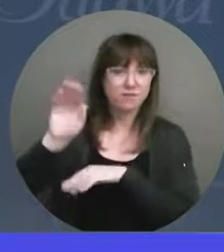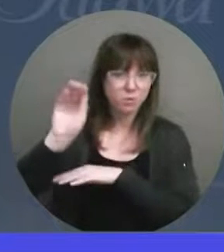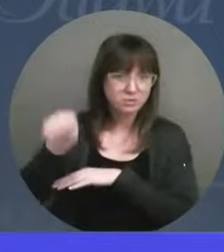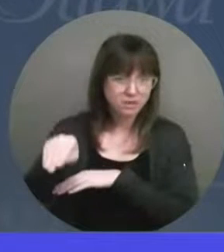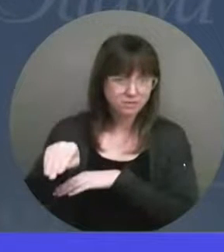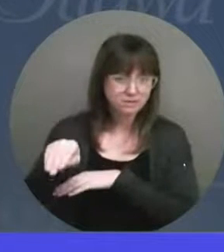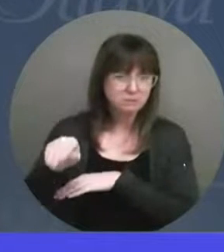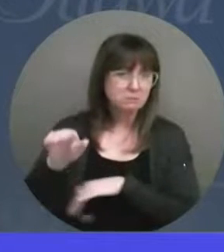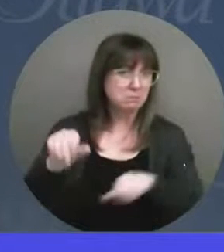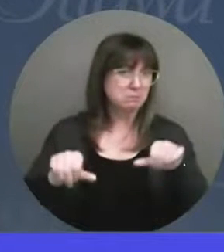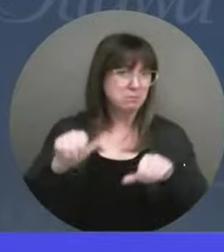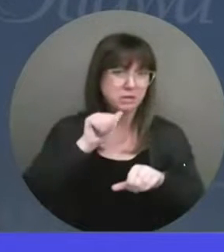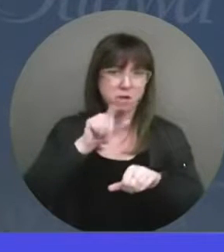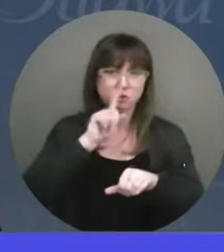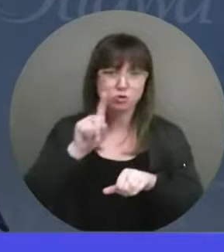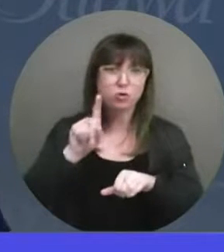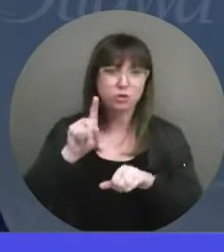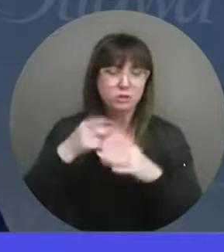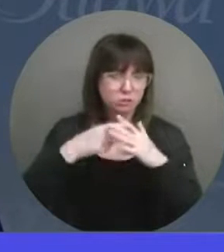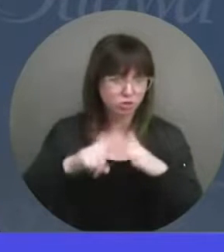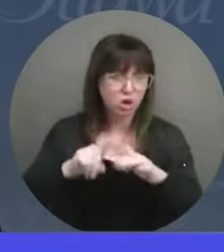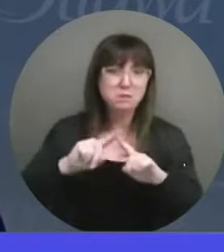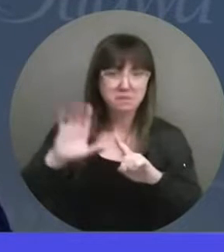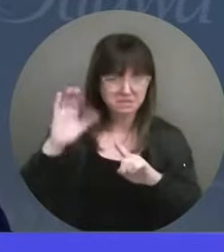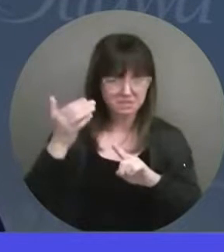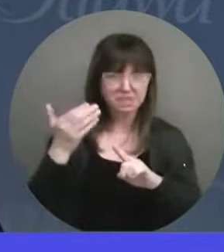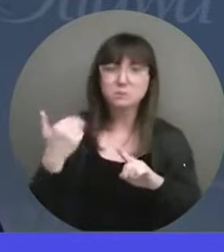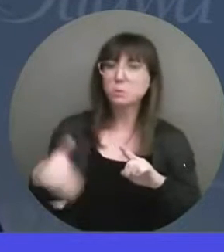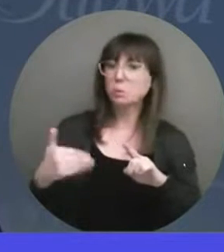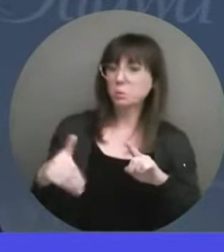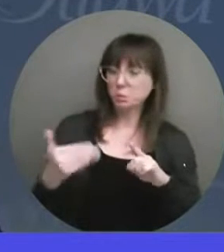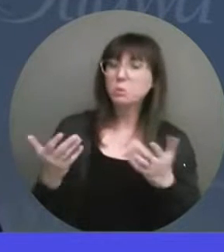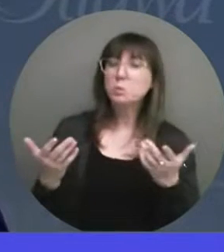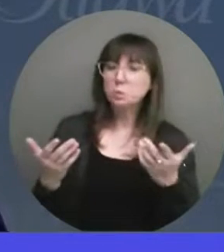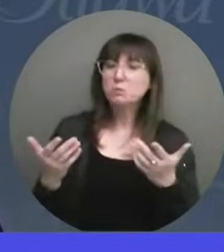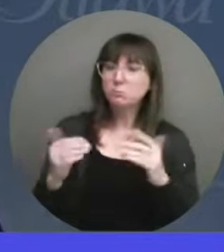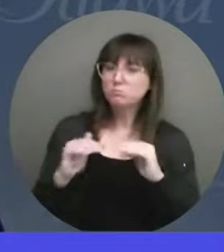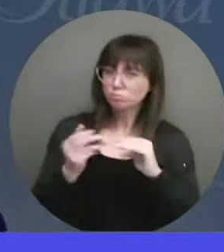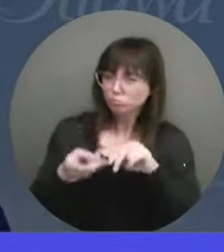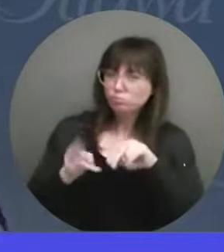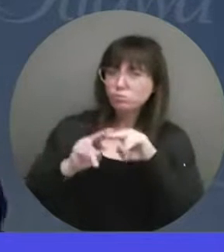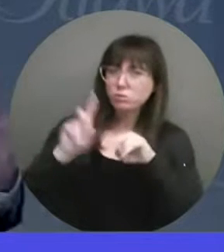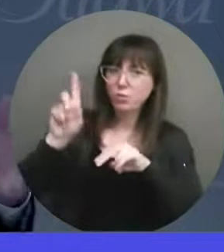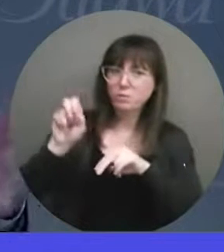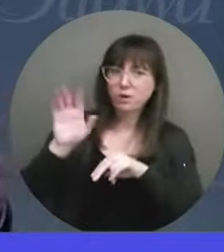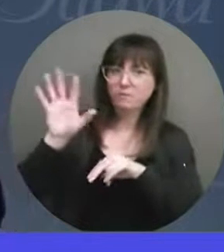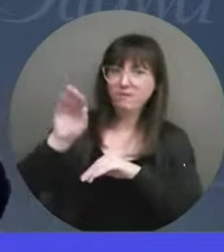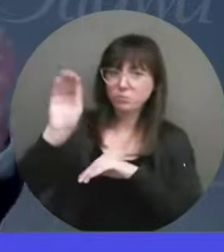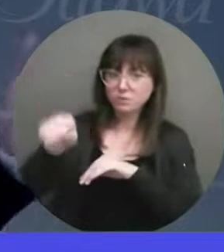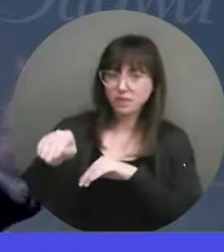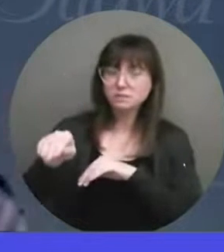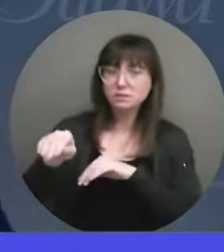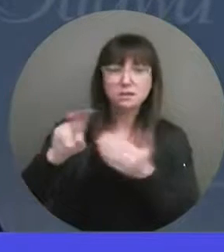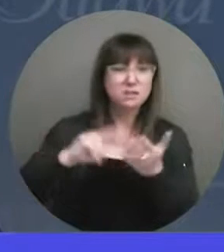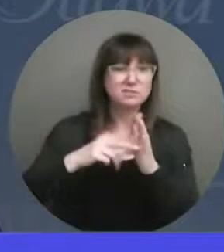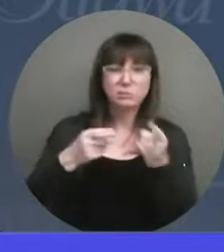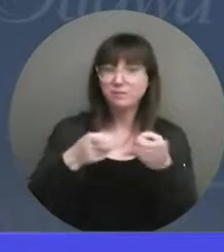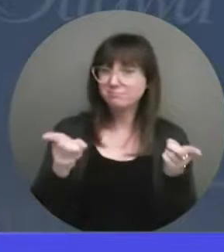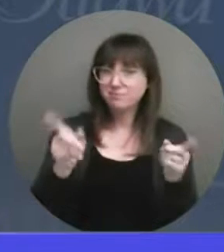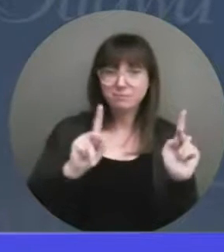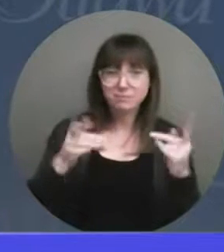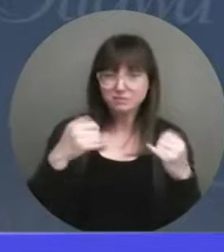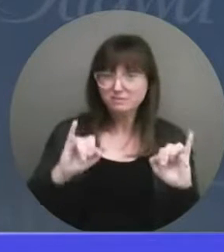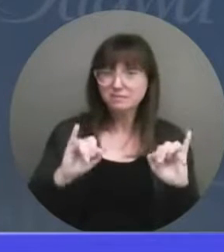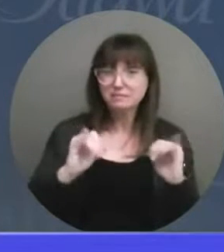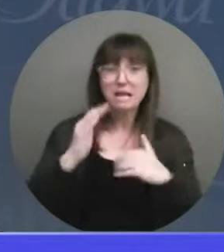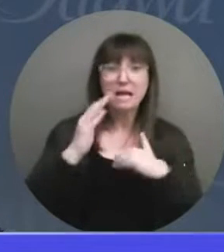about that, Wendy, at first, but it's come in, we believe, solidly at 1.5, which means people are building houses, and those people